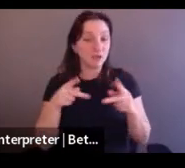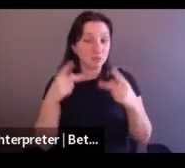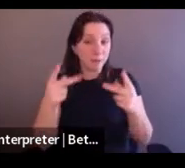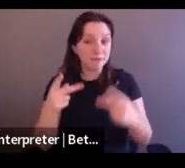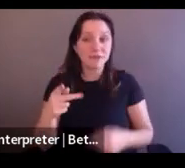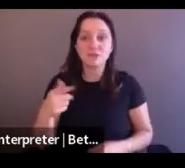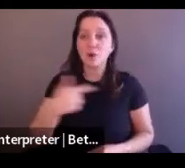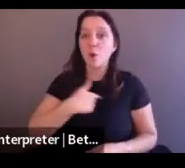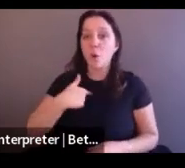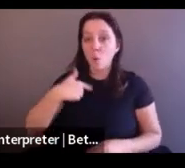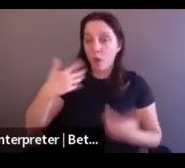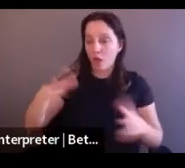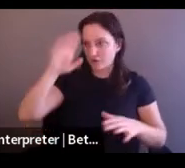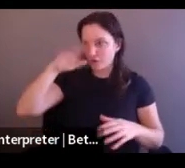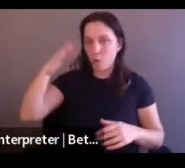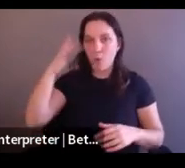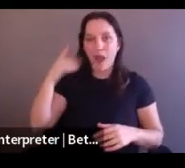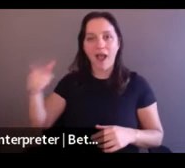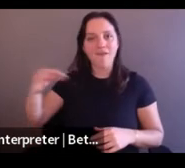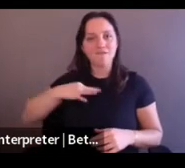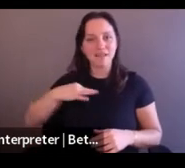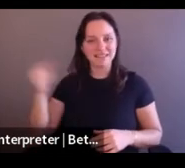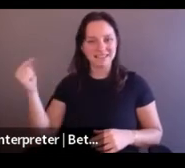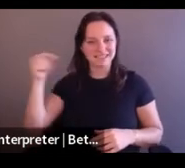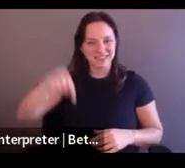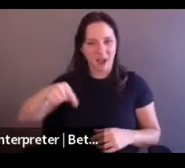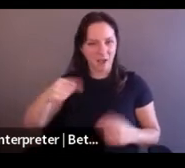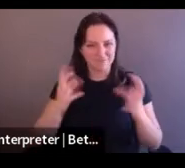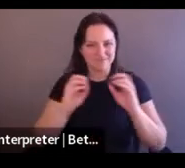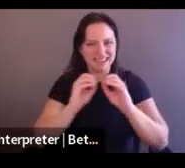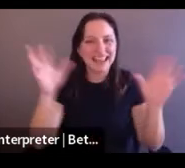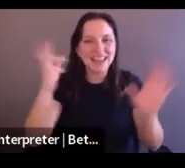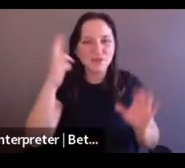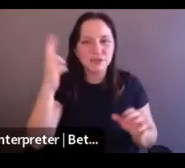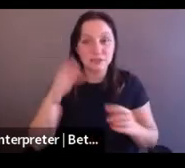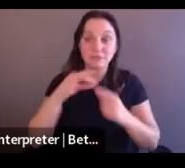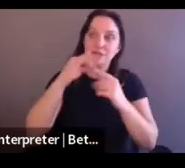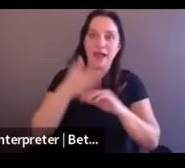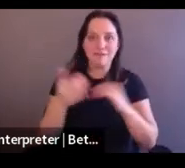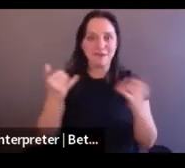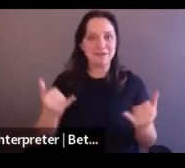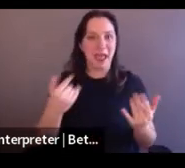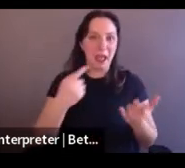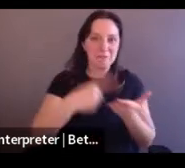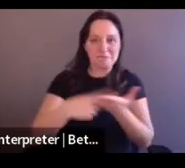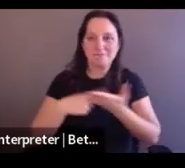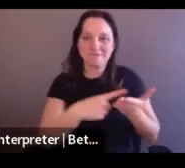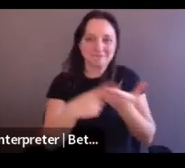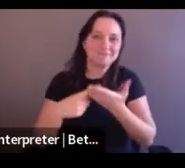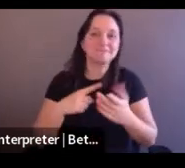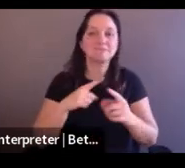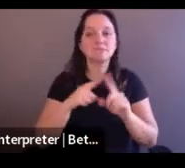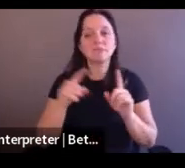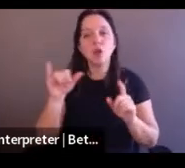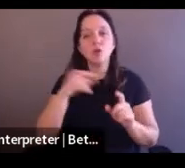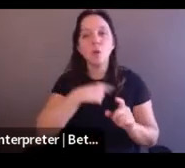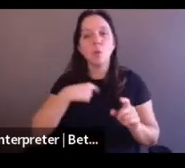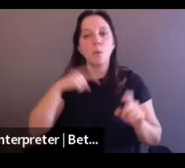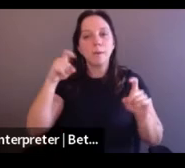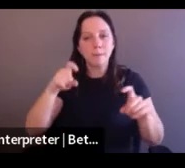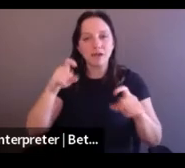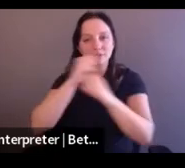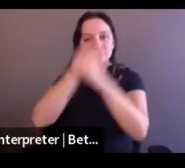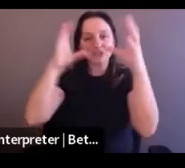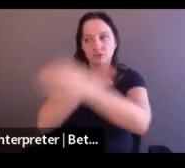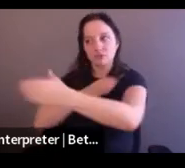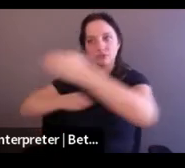to our organization. Hopefully we're really clear on that after we've gone through this process, but also sort of putting on the hat of the volunteer and